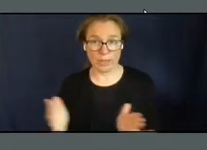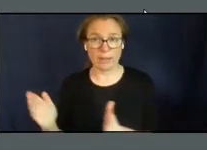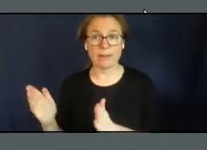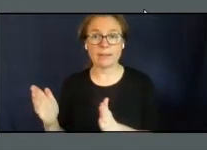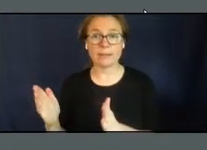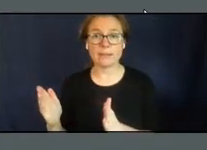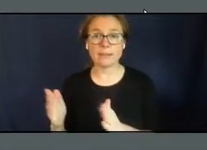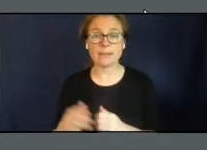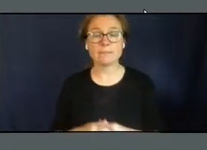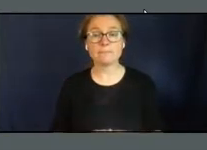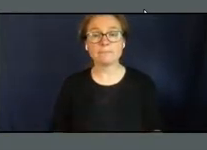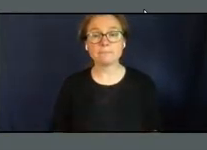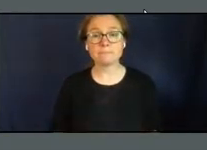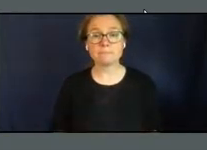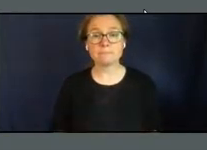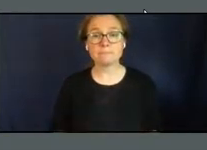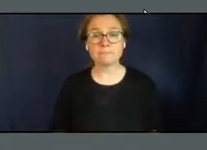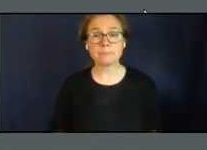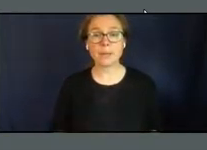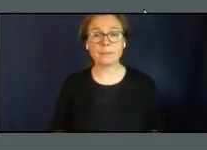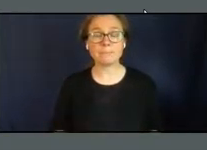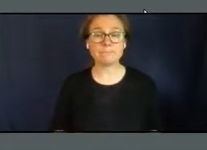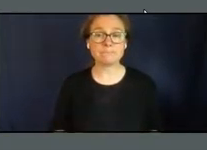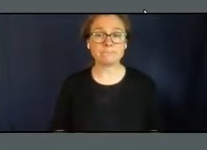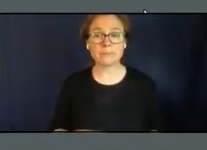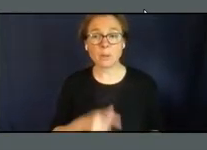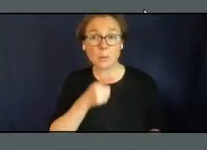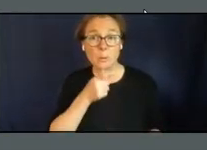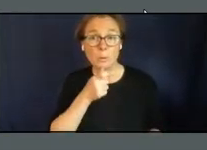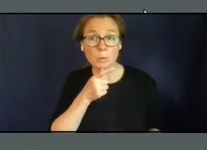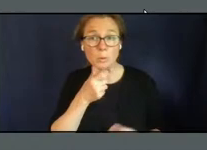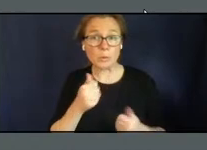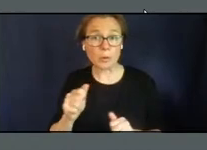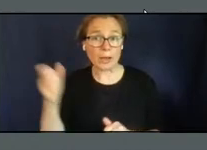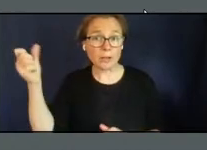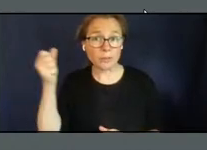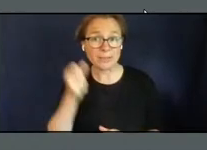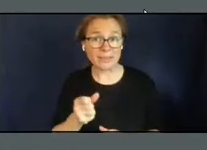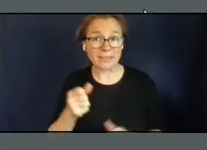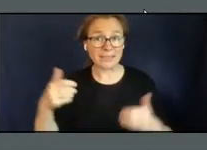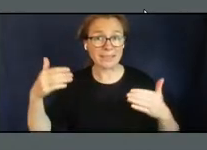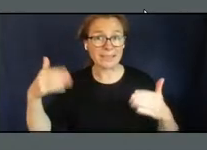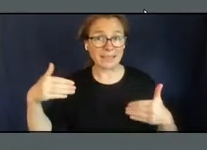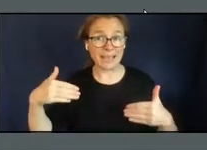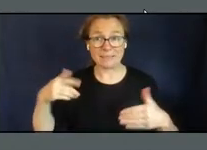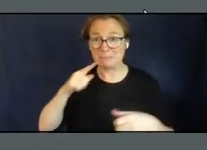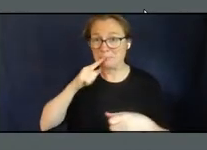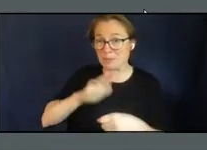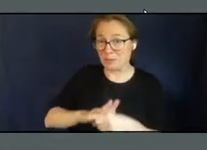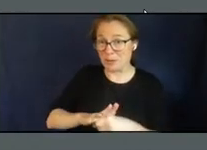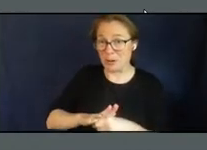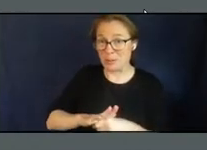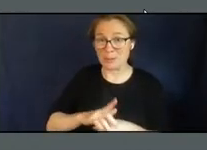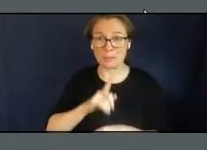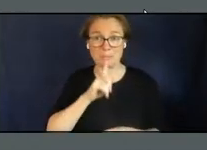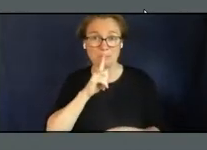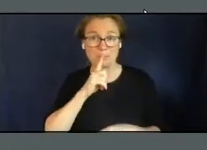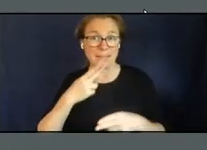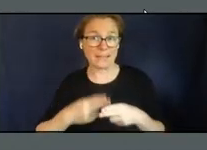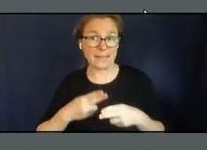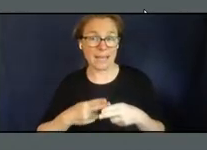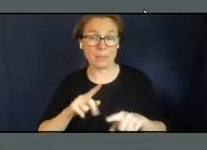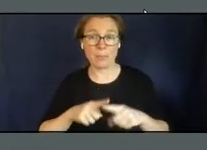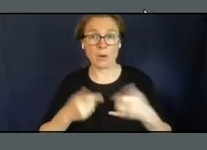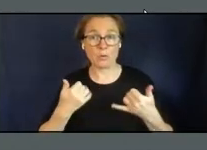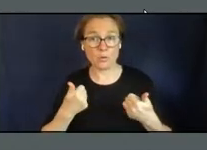say the names of the people we're trying to get just yet, because I don't have confirmation. But hopefully by the